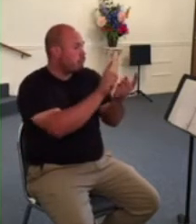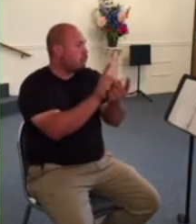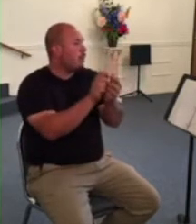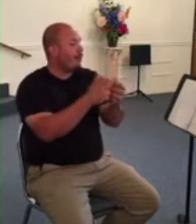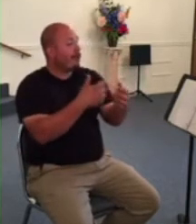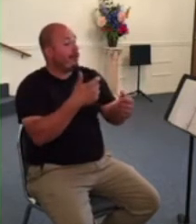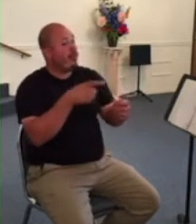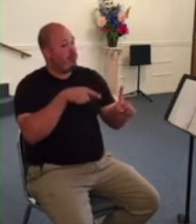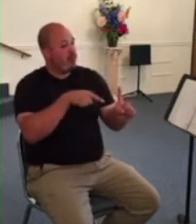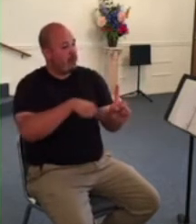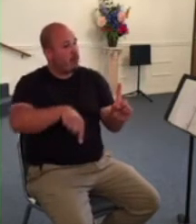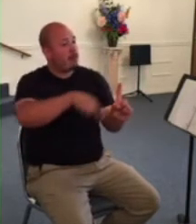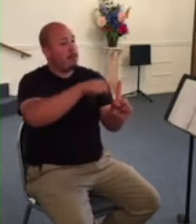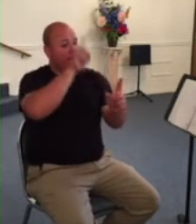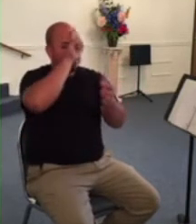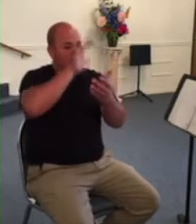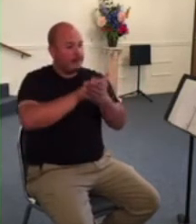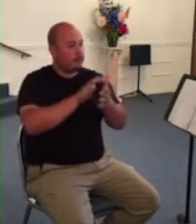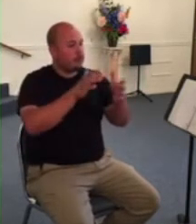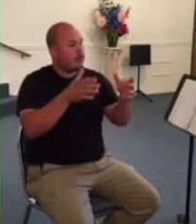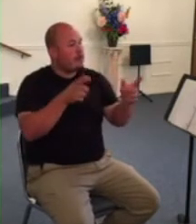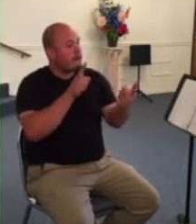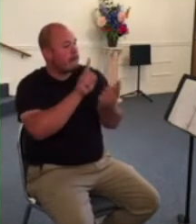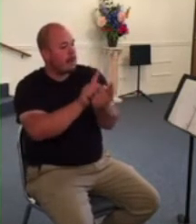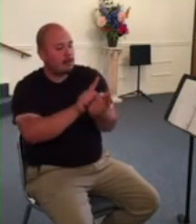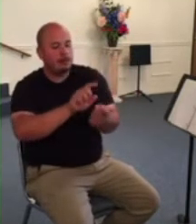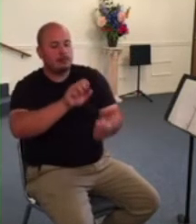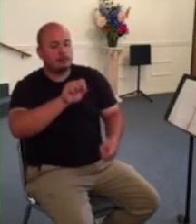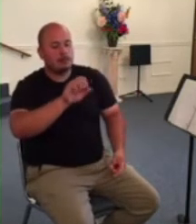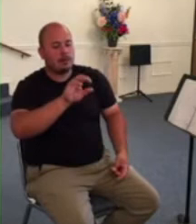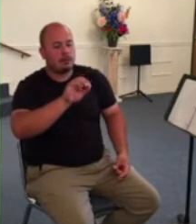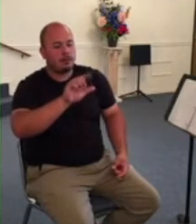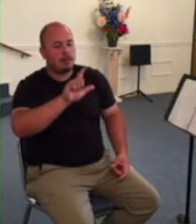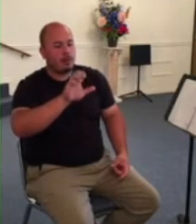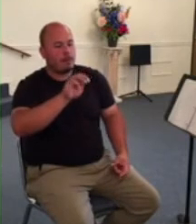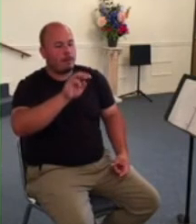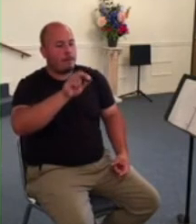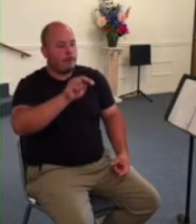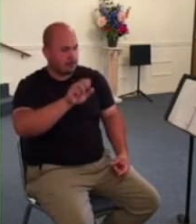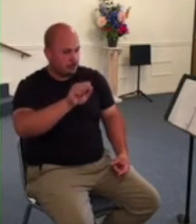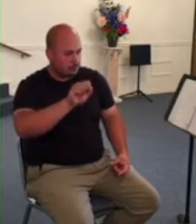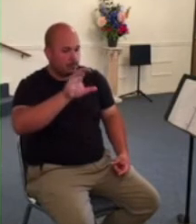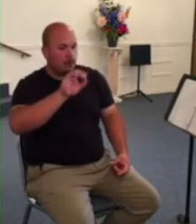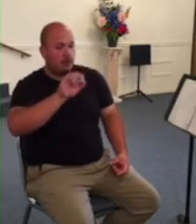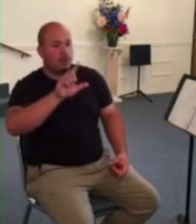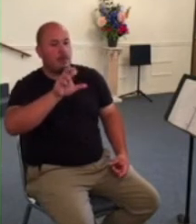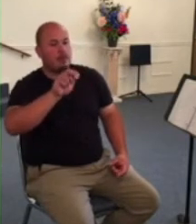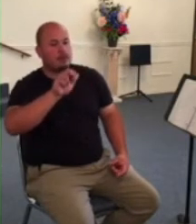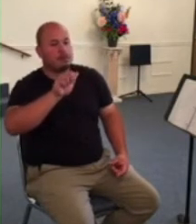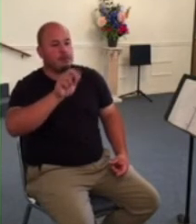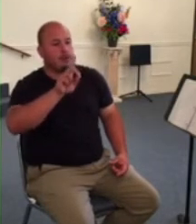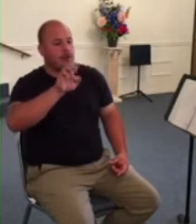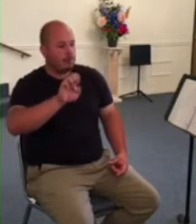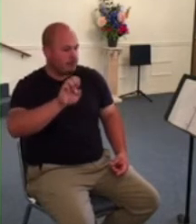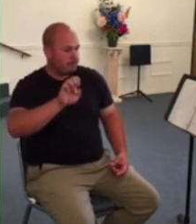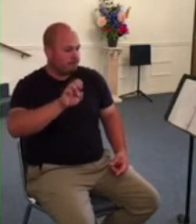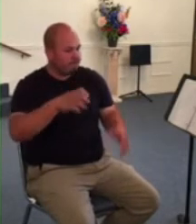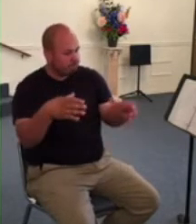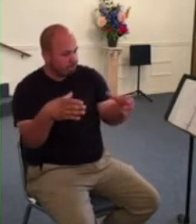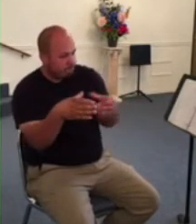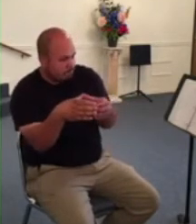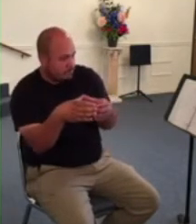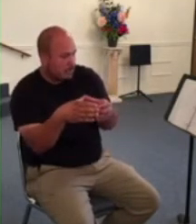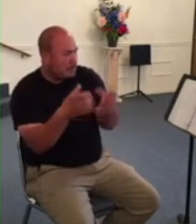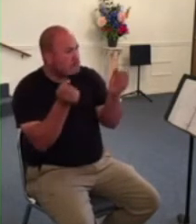colonnade no one else dared join them even though they were highly regarded by the people nevertheless more and more